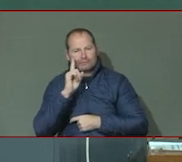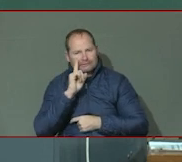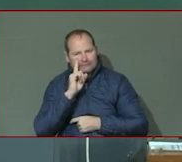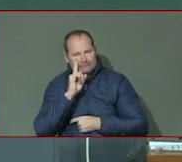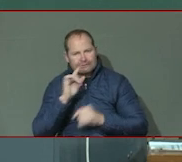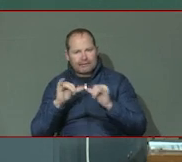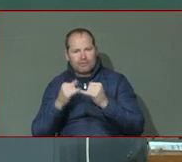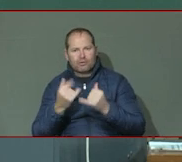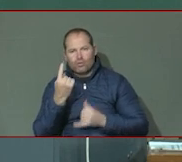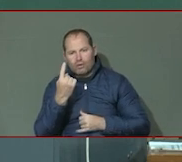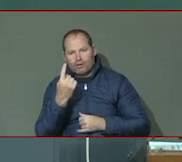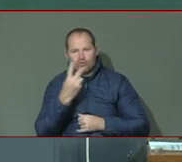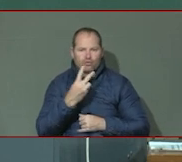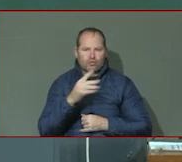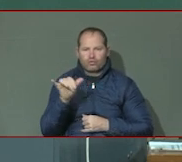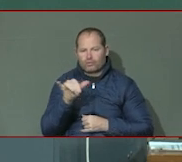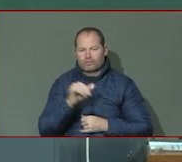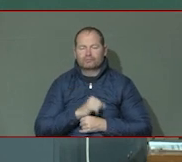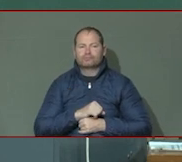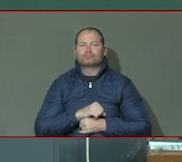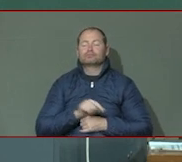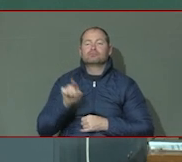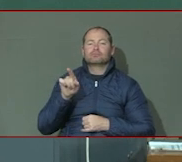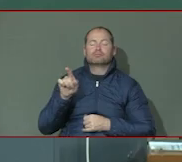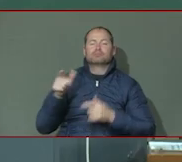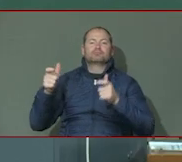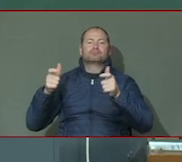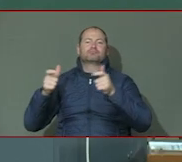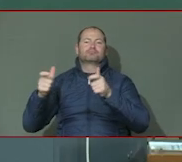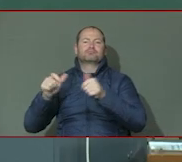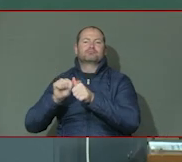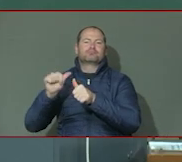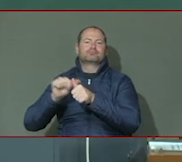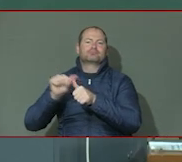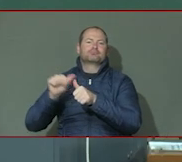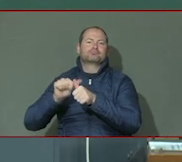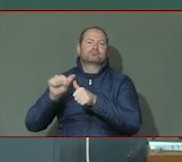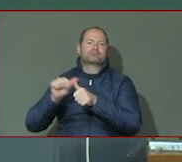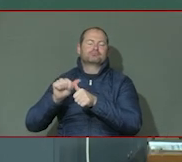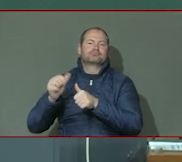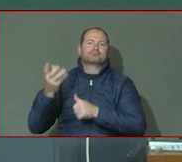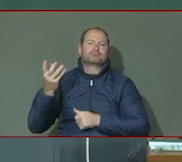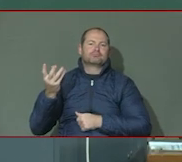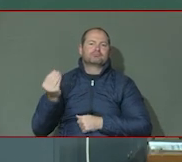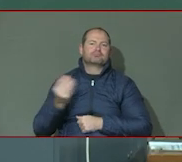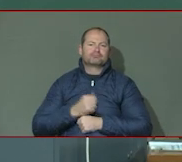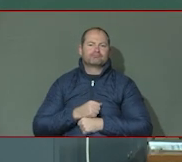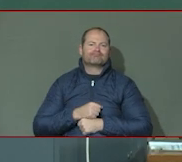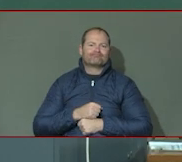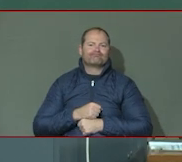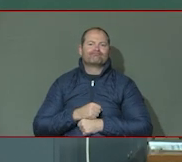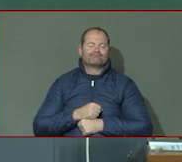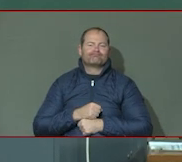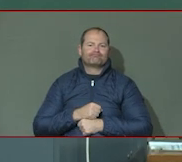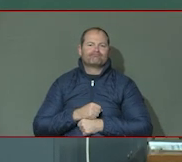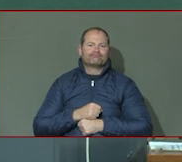Shadow is of the opinion that Candy Limited has the better control over its net current assets and liquidity. So if